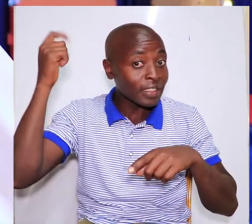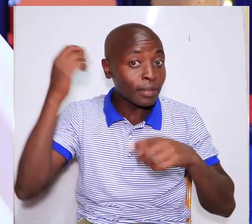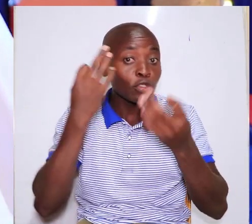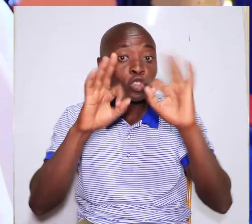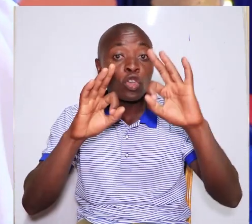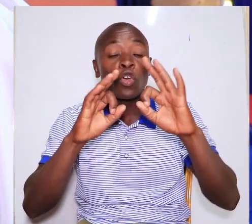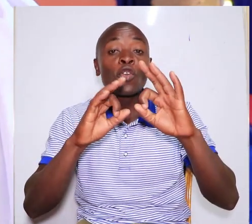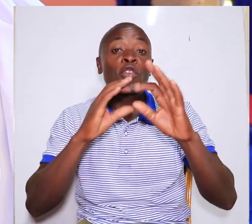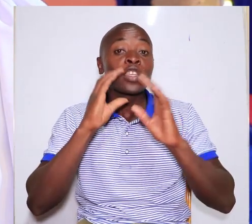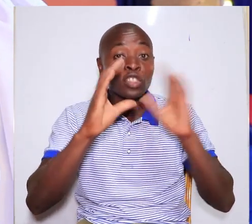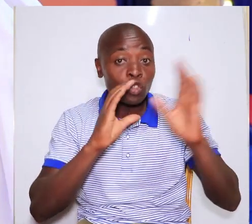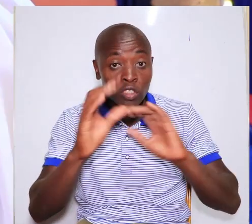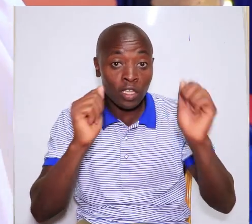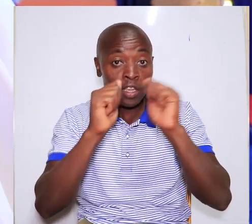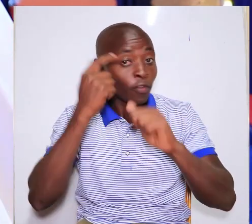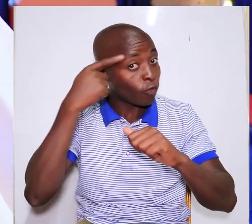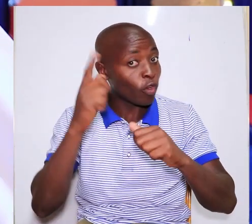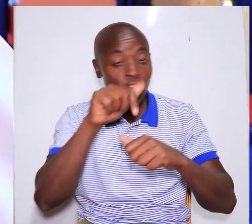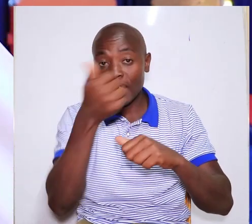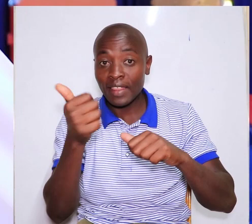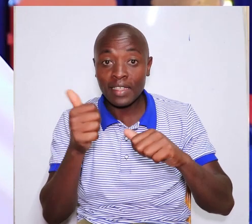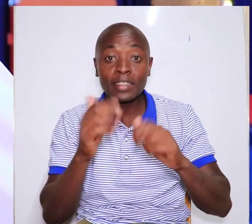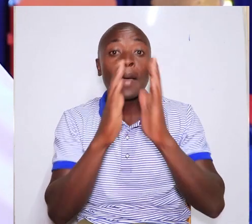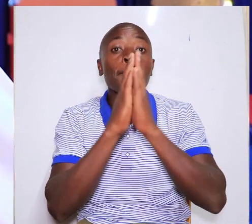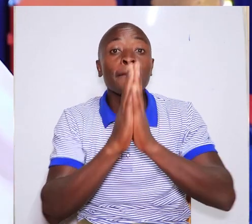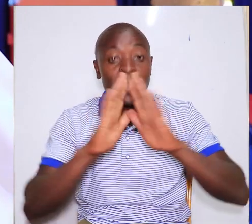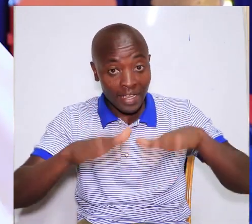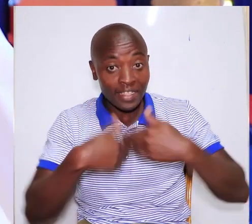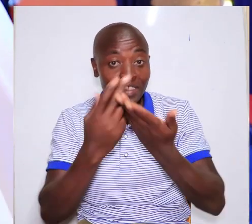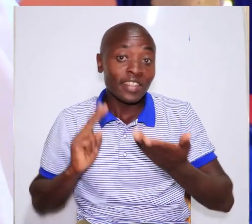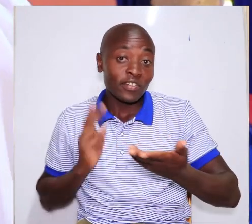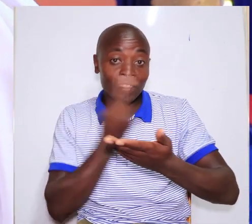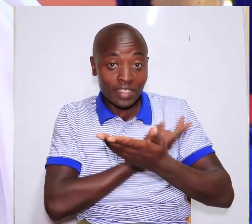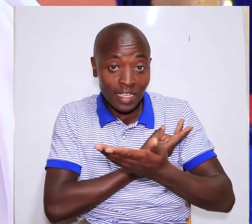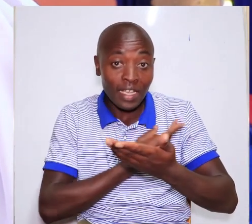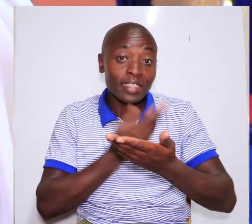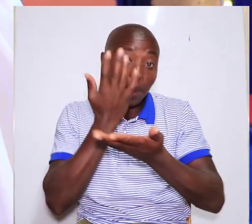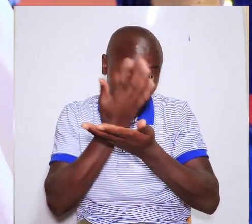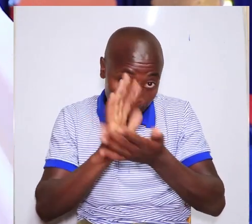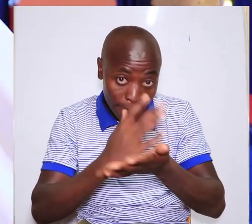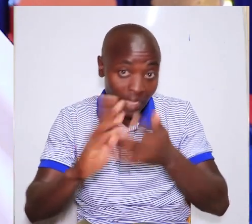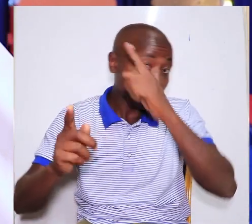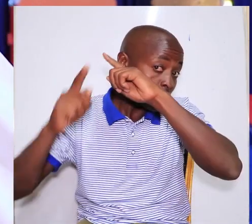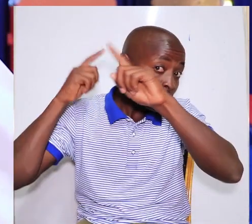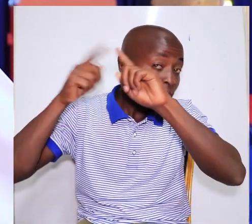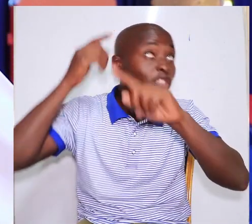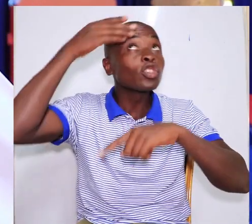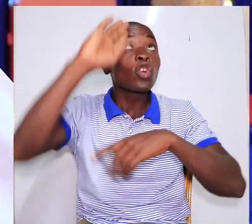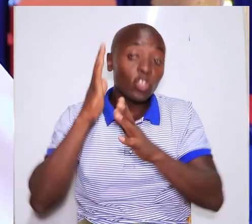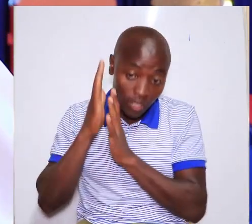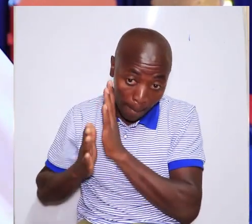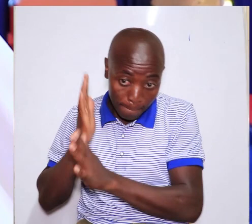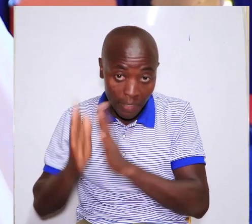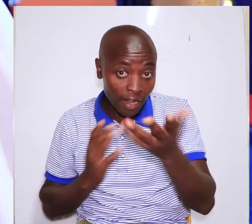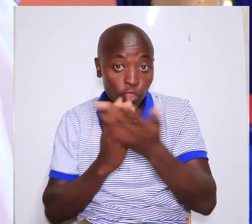his concern for others. Intercession gives us a front row to experience God's own plan,